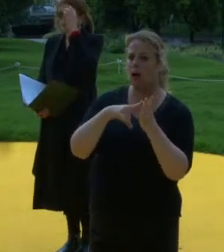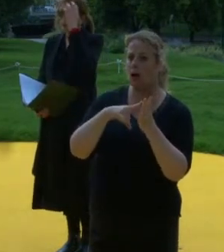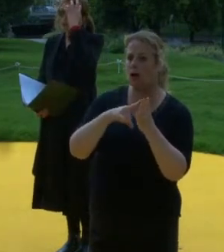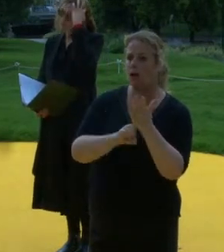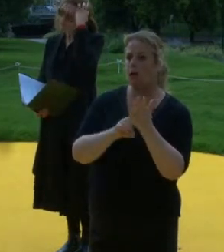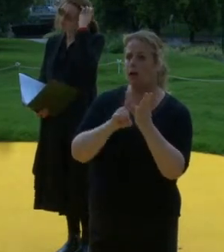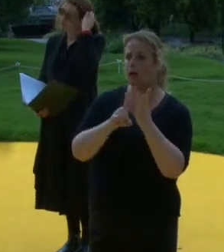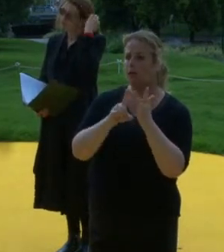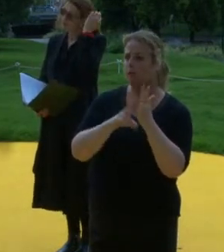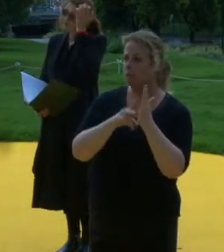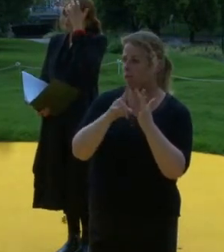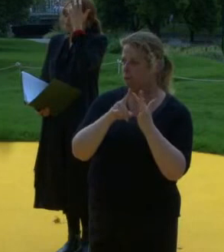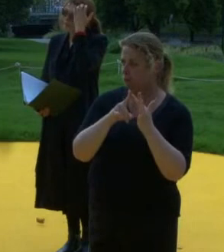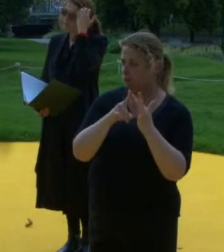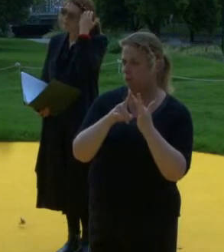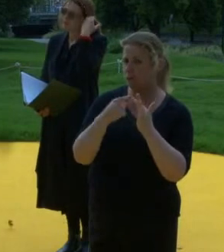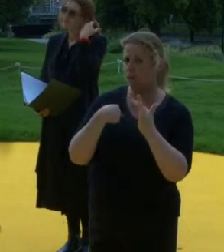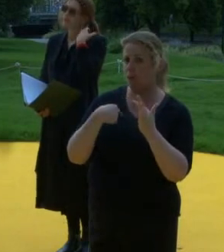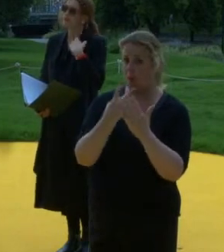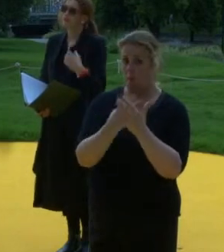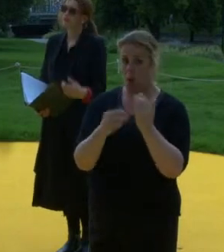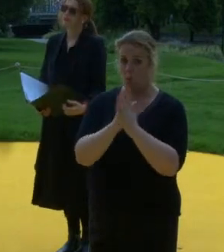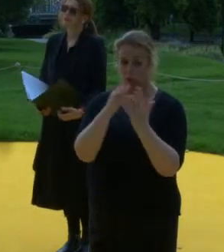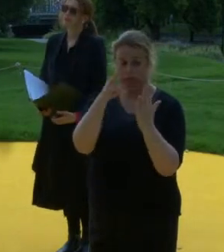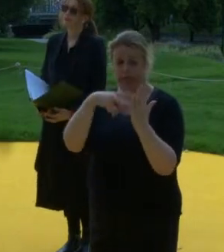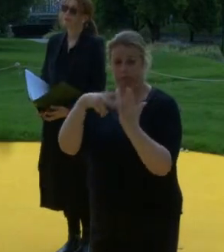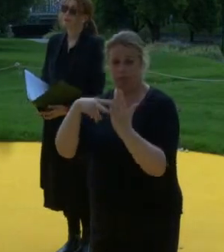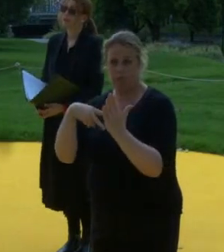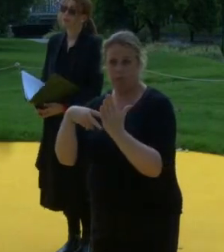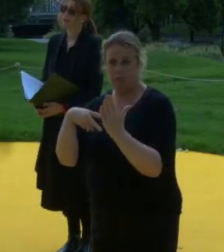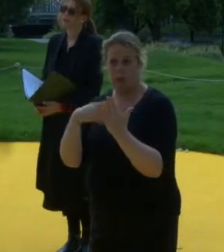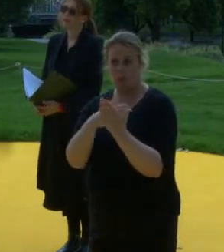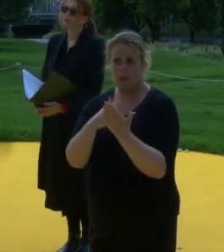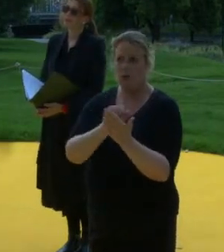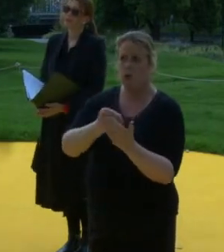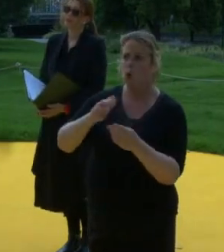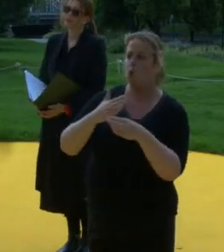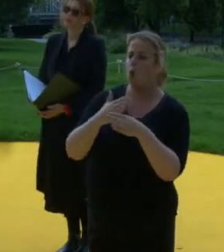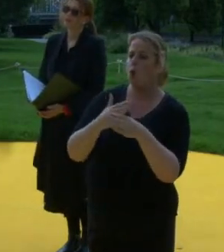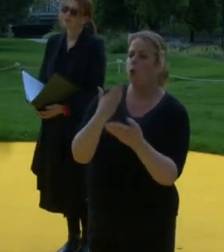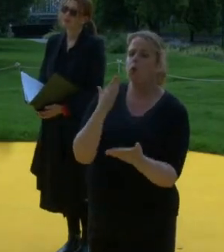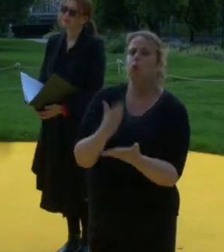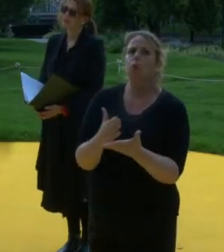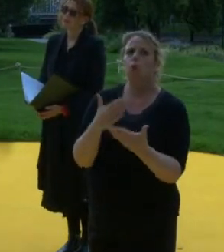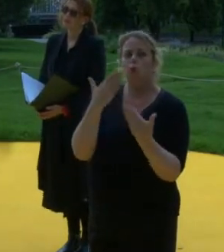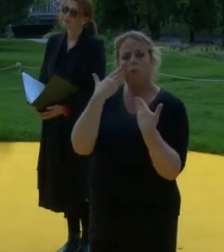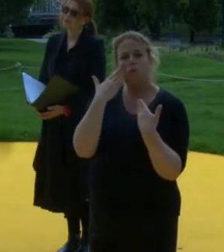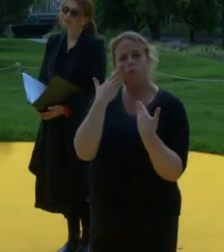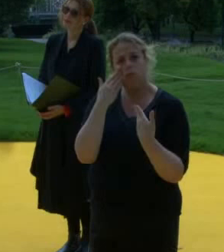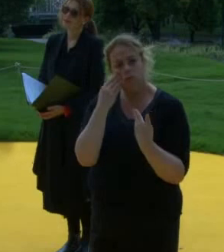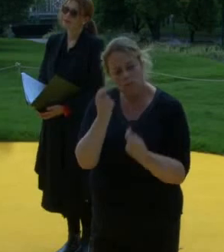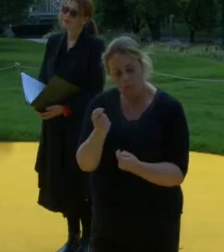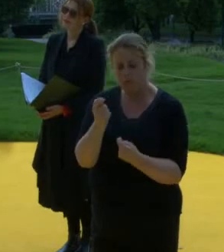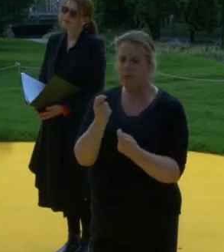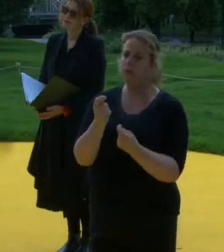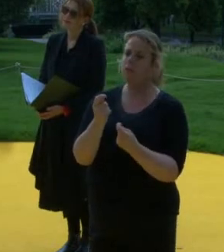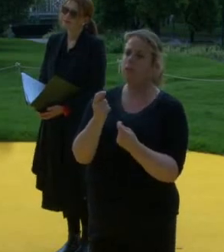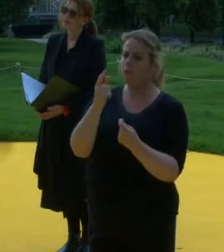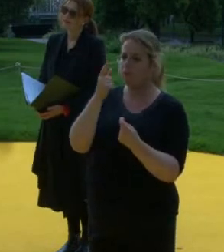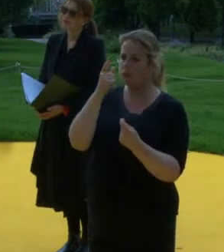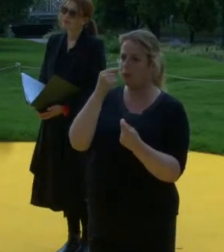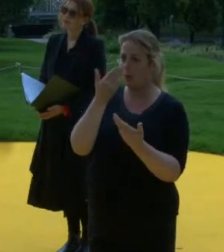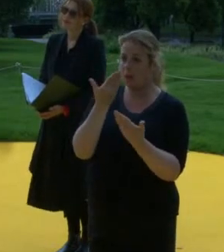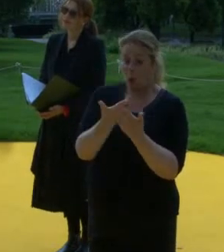today. I've read both of your books. Actually, I've read a lot of your work, and I'm so honoured that I can be on